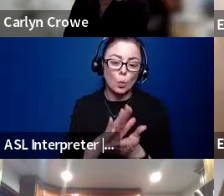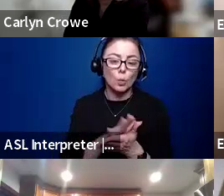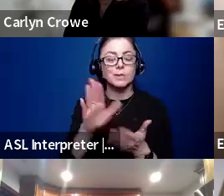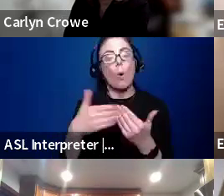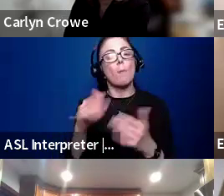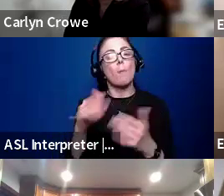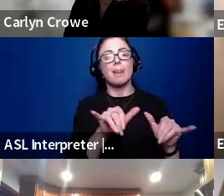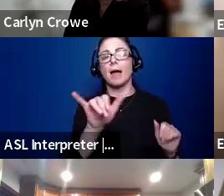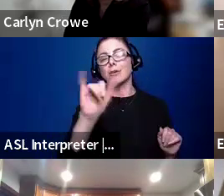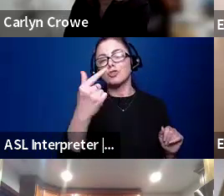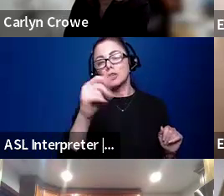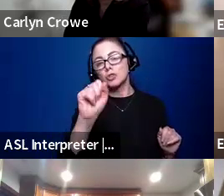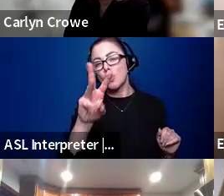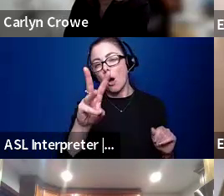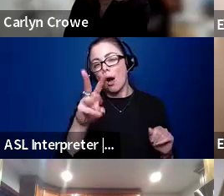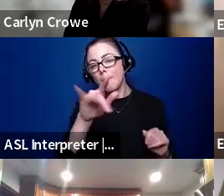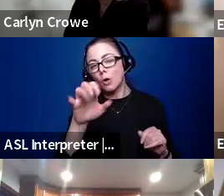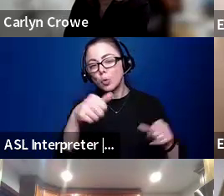bill currently, as it's proposed, does not